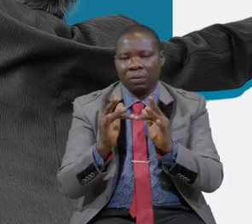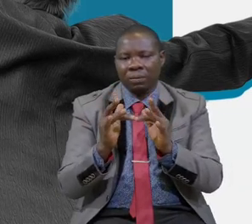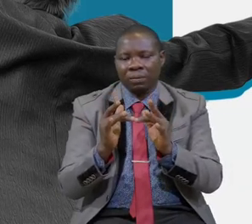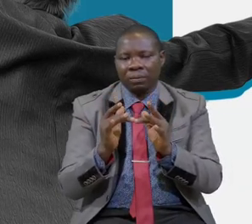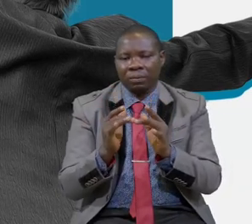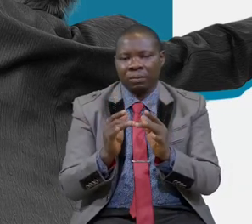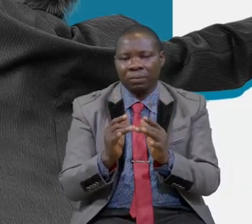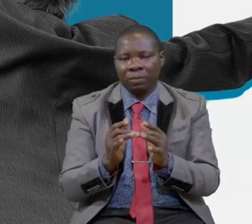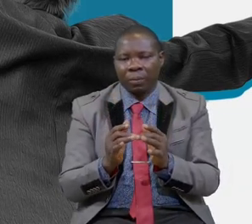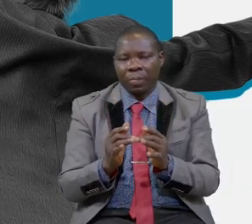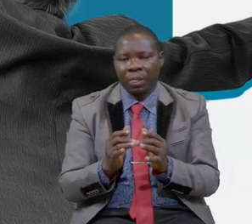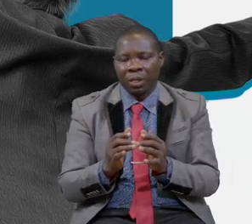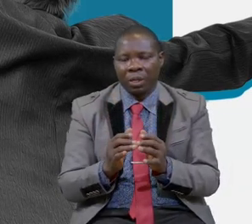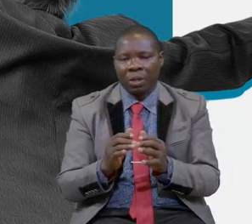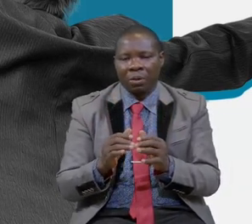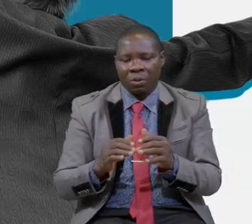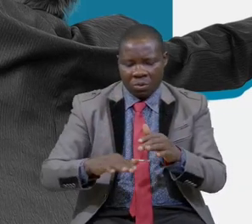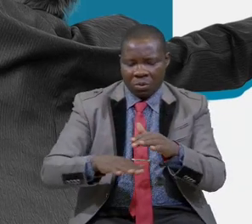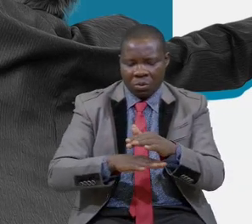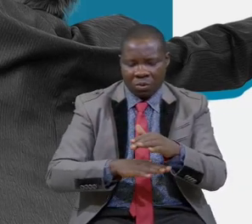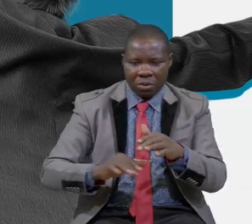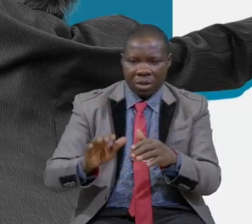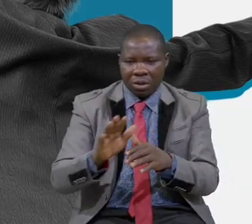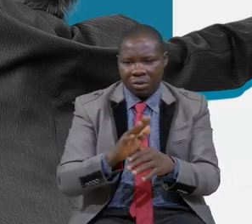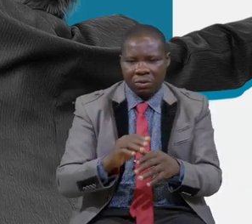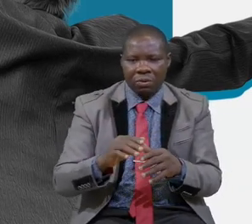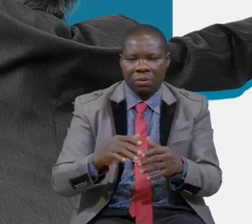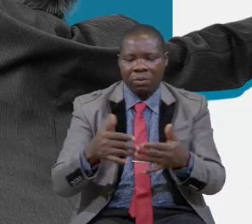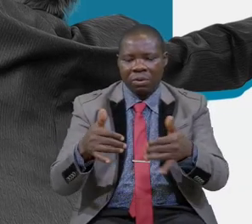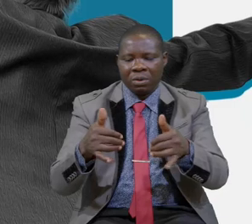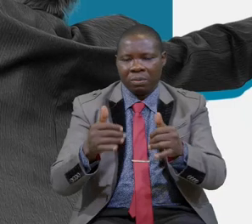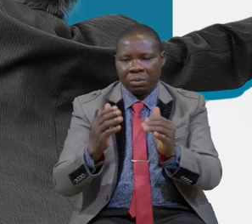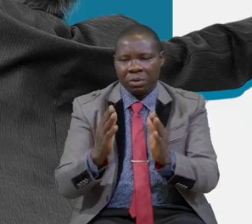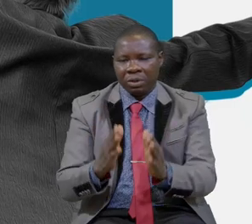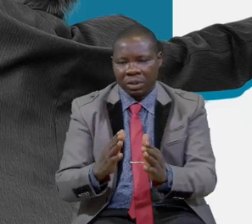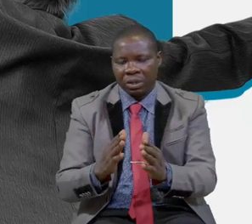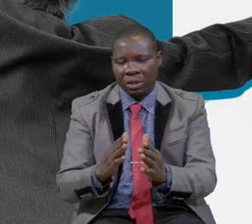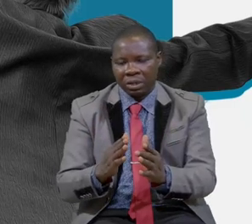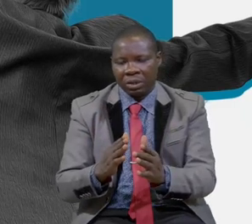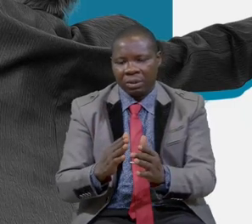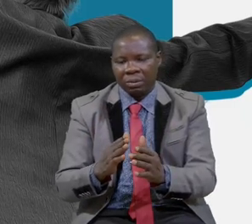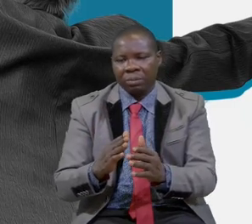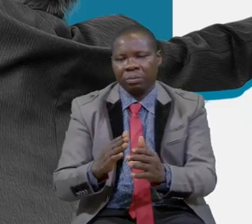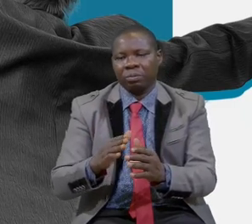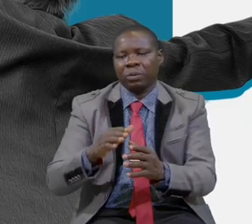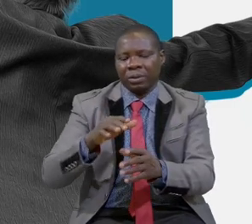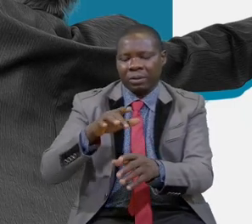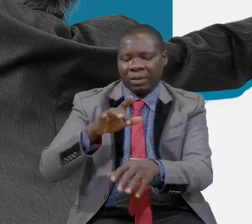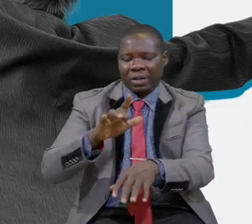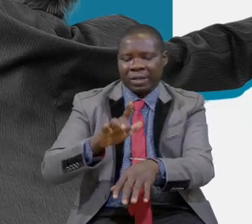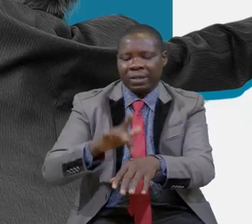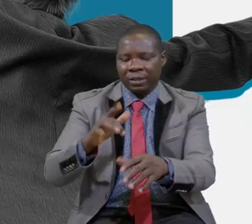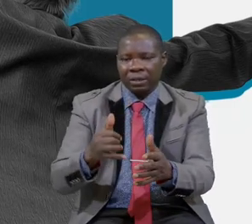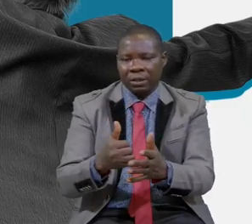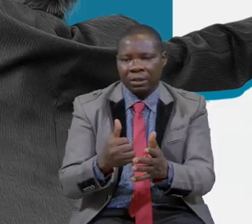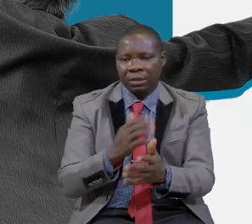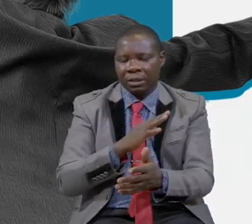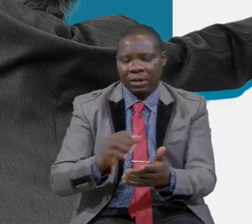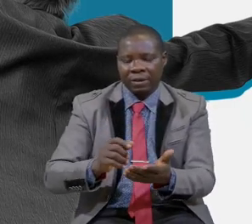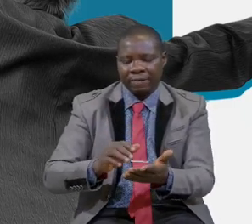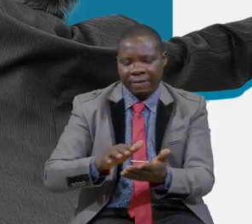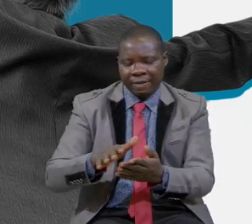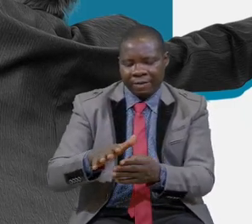below your player. Click it and fill out the form so that we